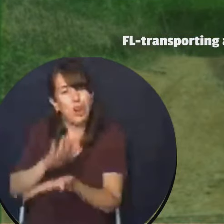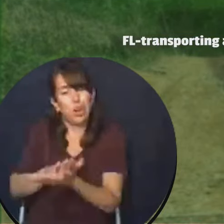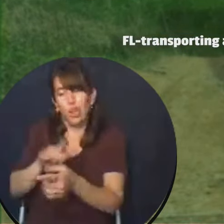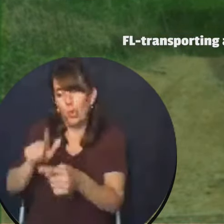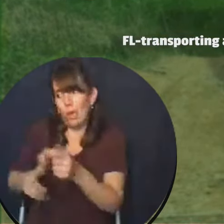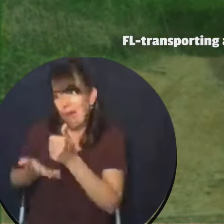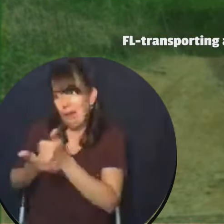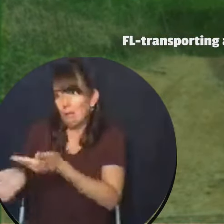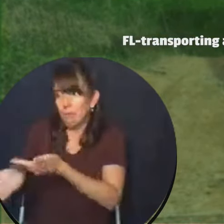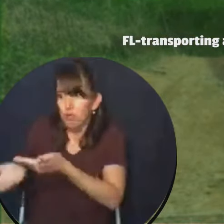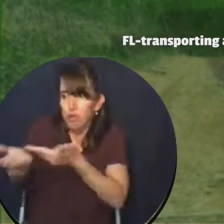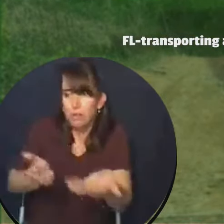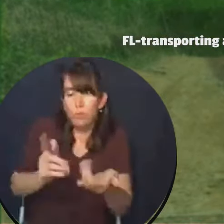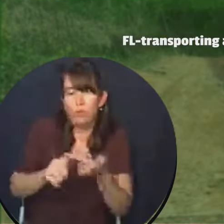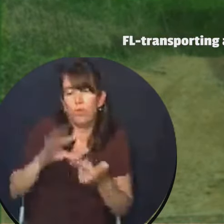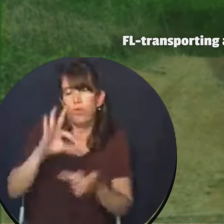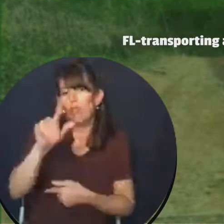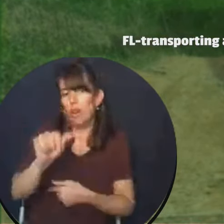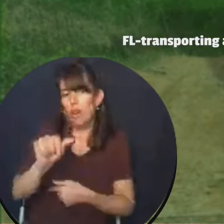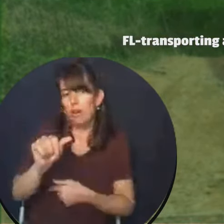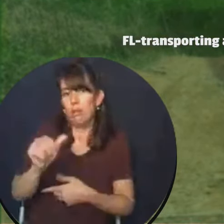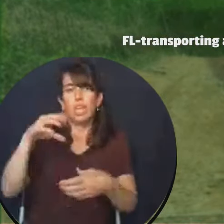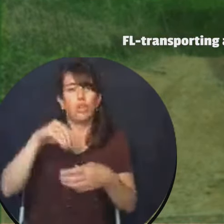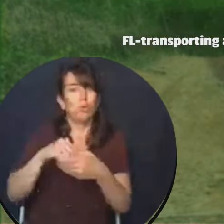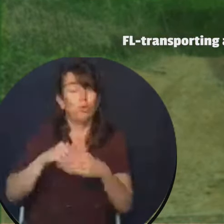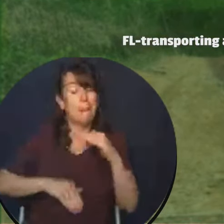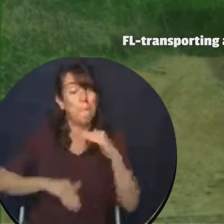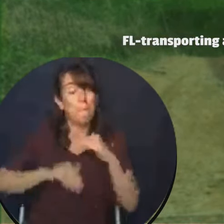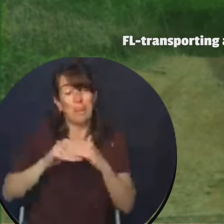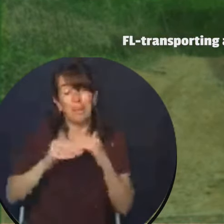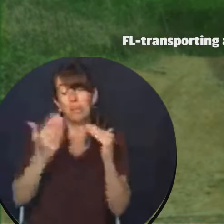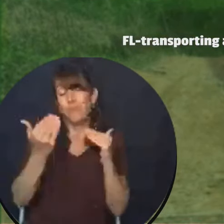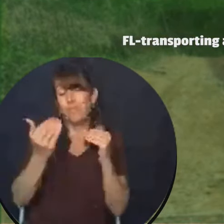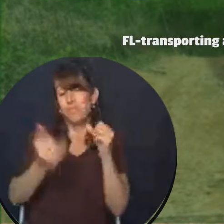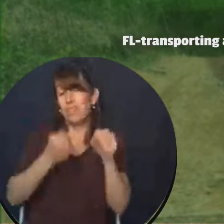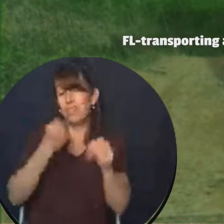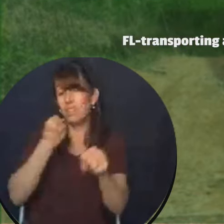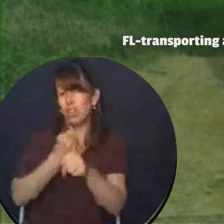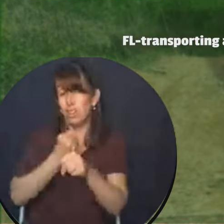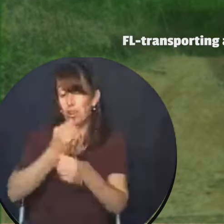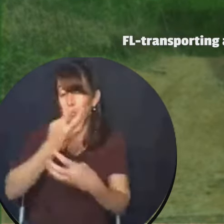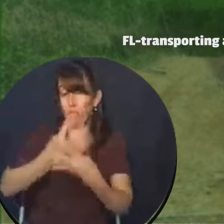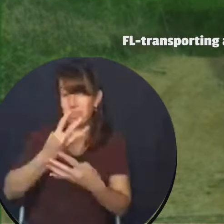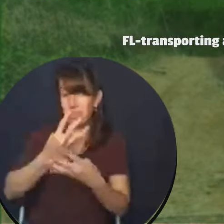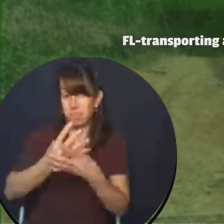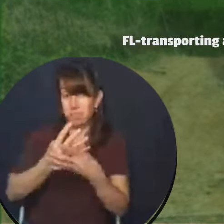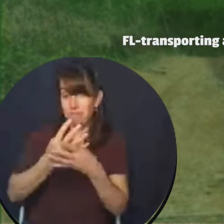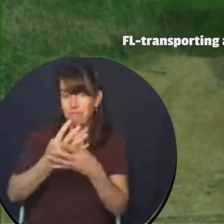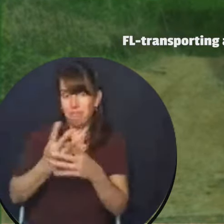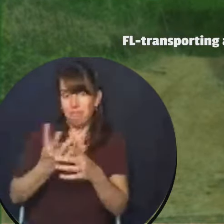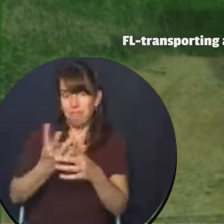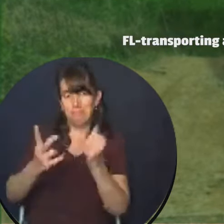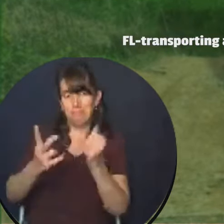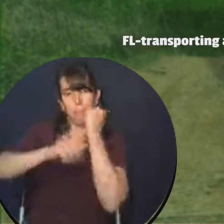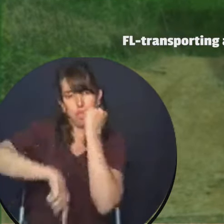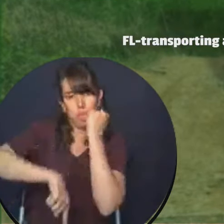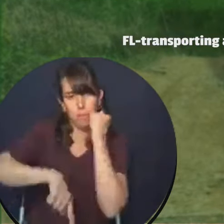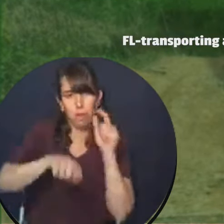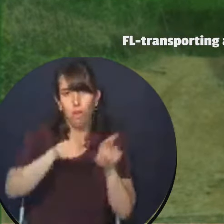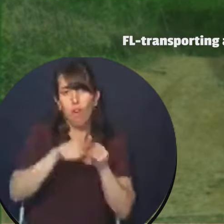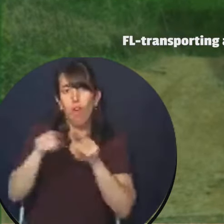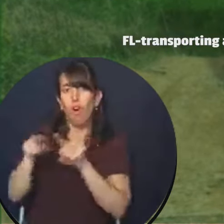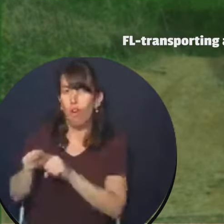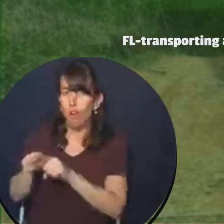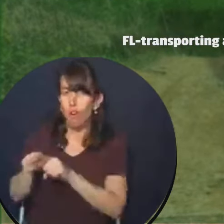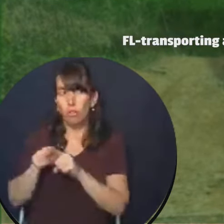a maximum 15-year prison sentence, and also racketeering charges, which carry a 30-year